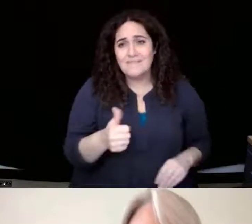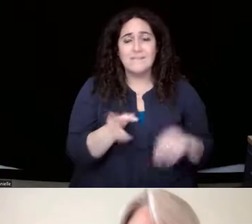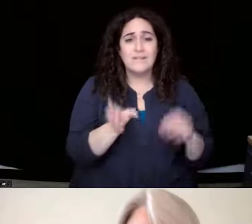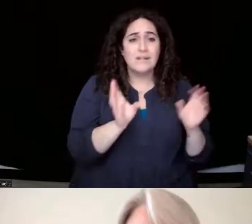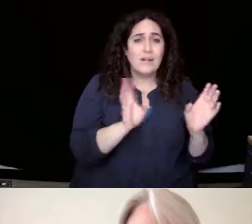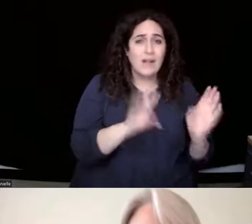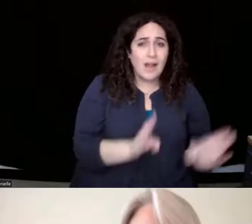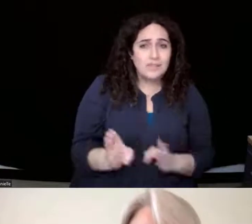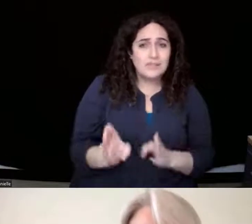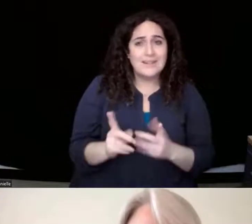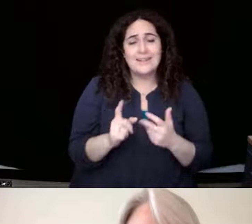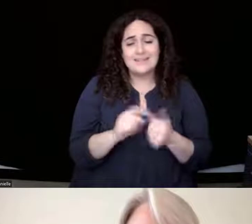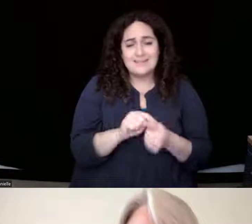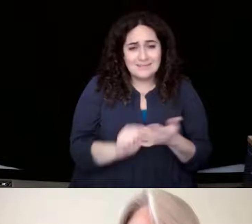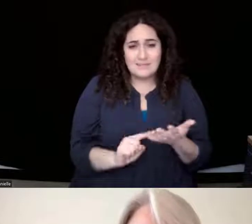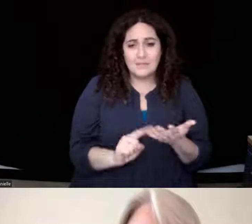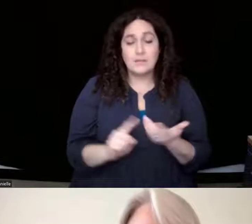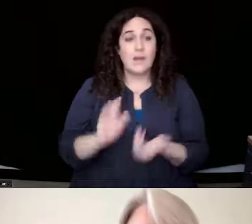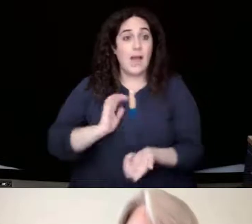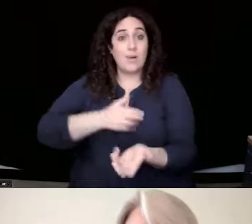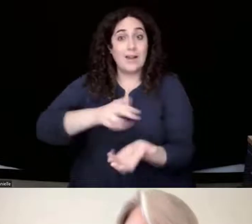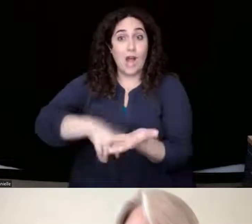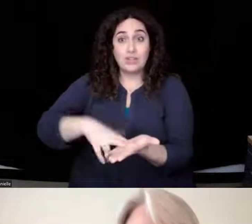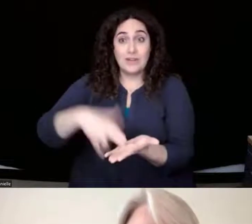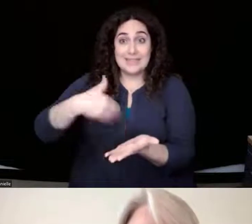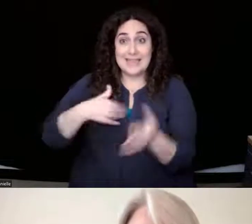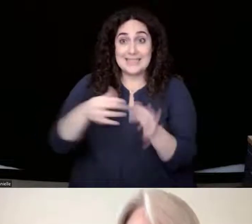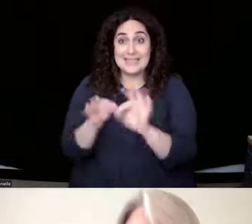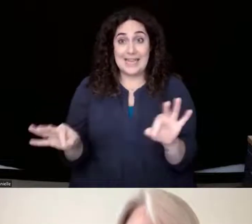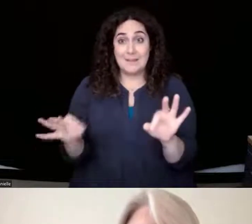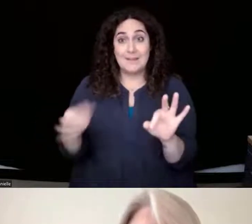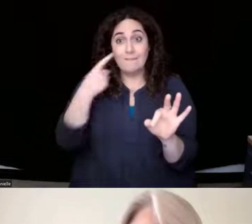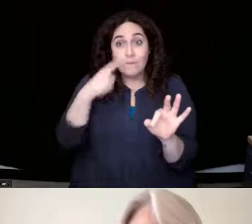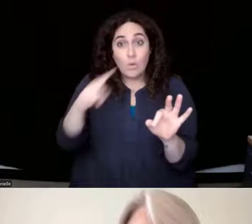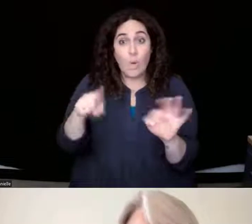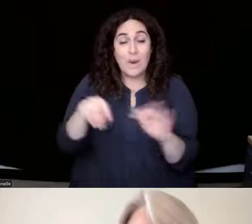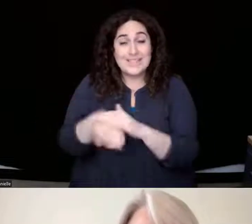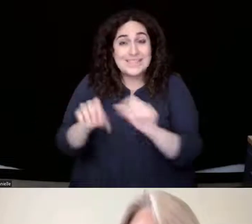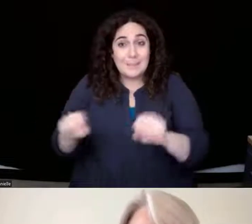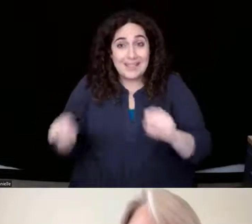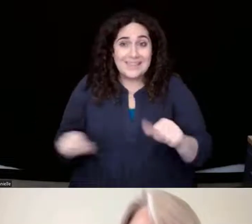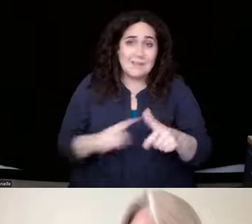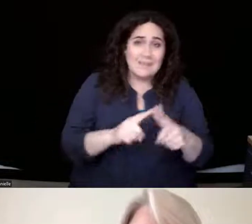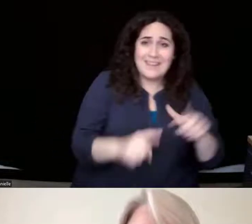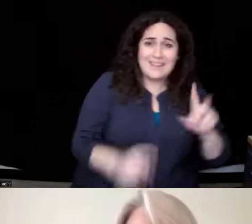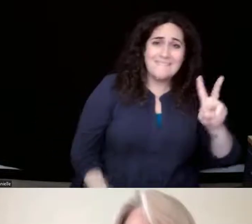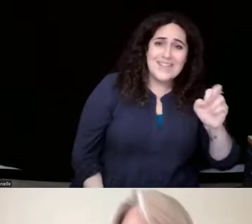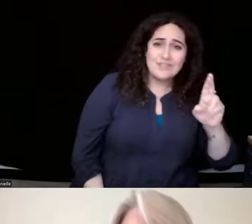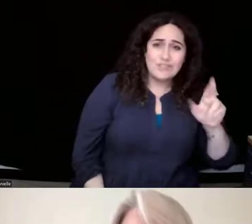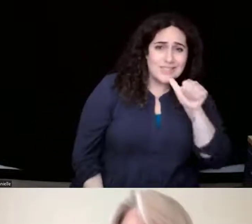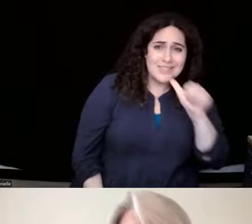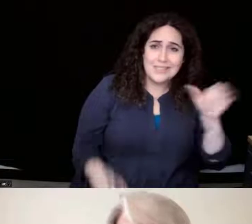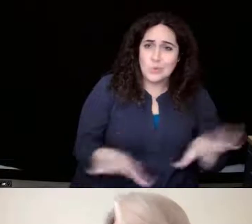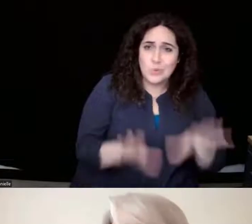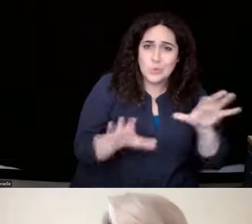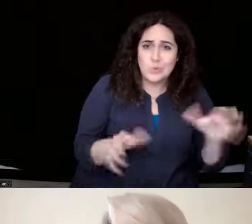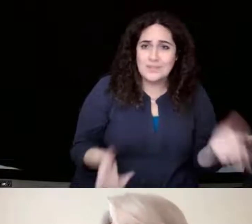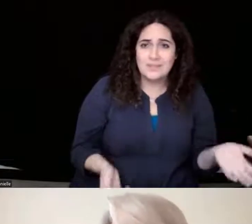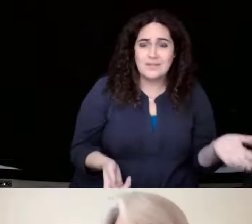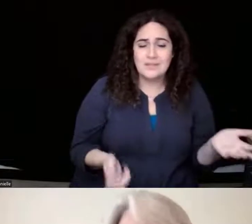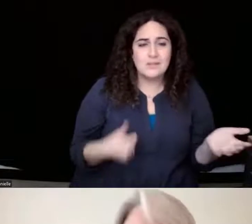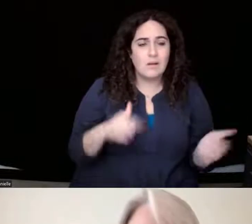contracts have statements for accessibility, and then the vendors don't actually follow through with that. So it's a nightmare.